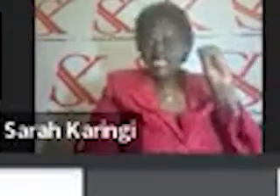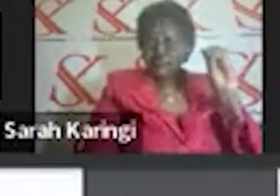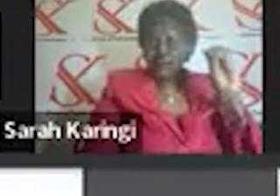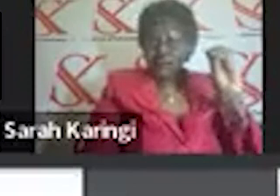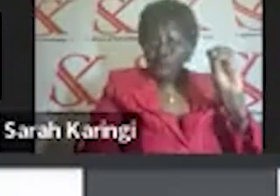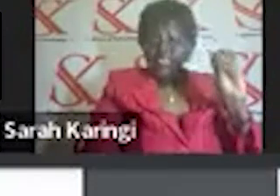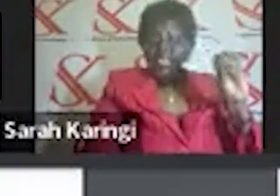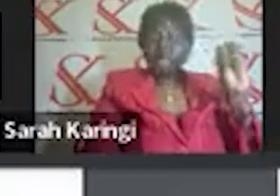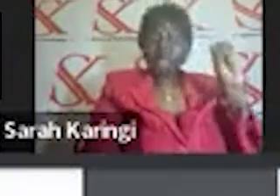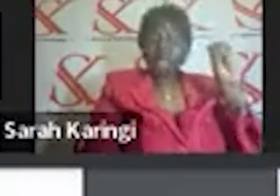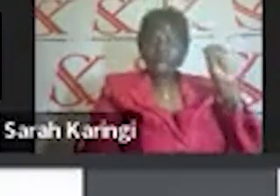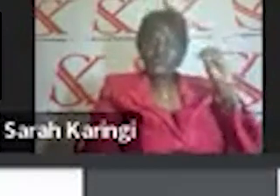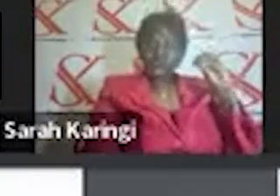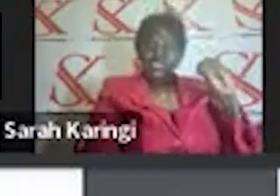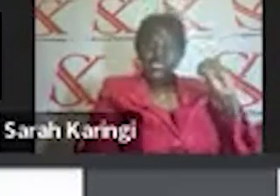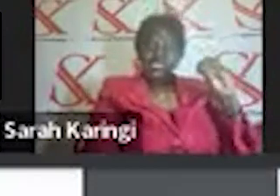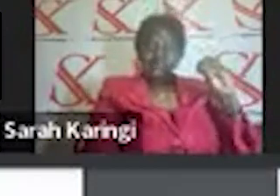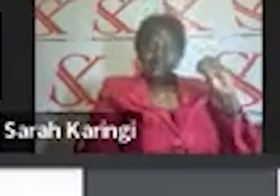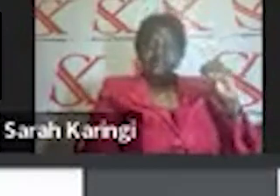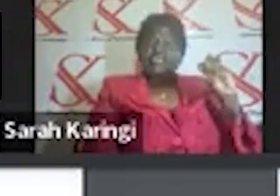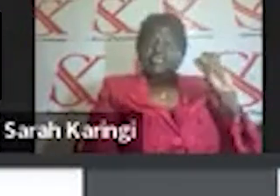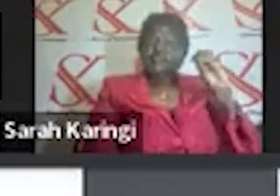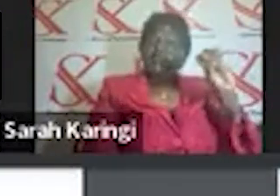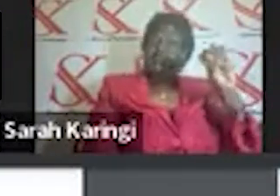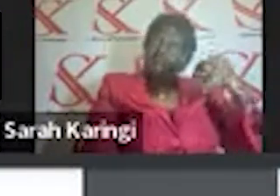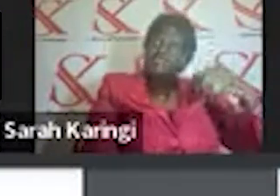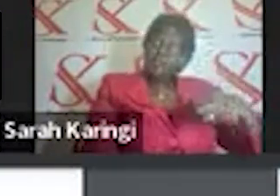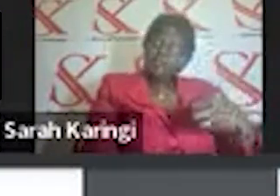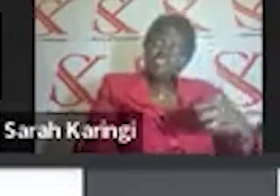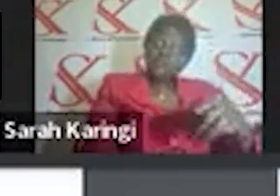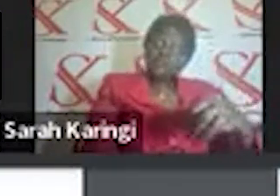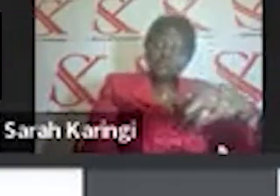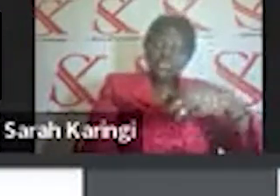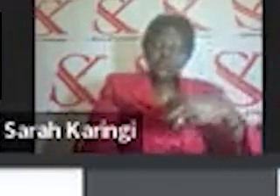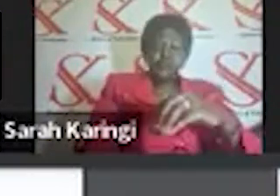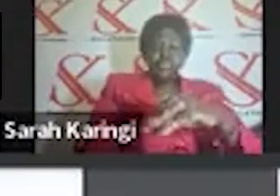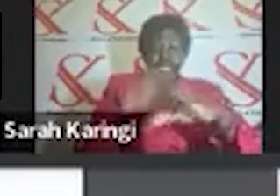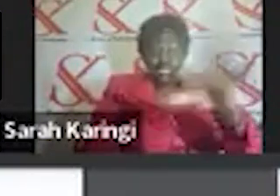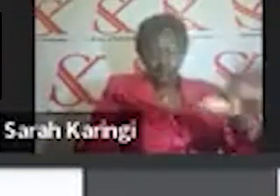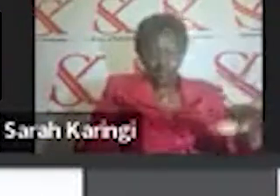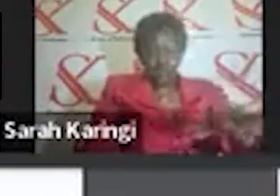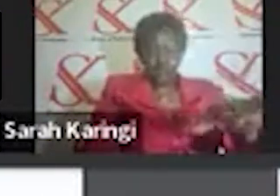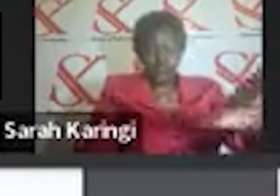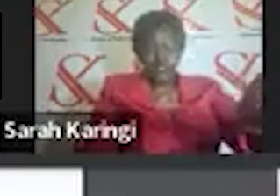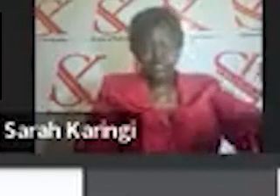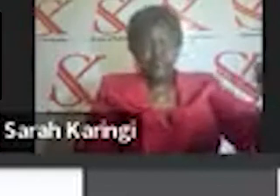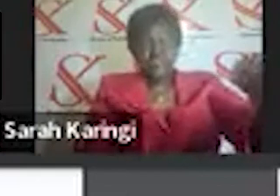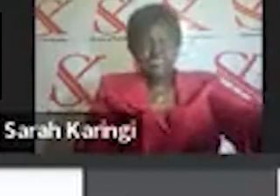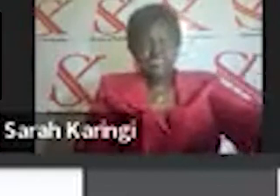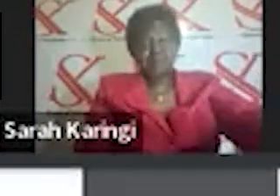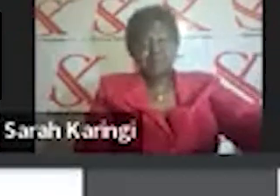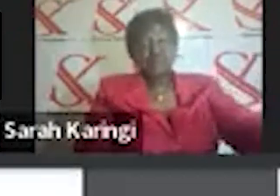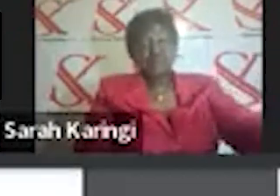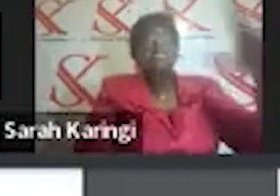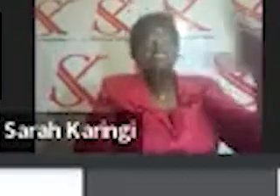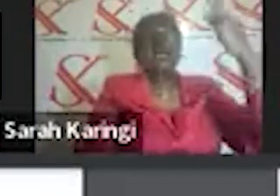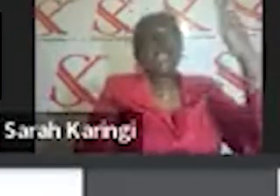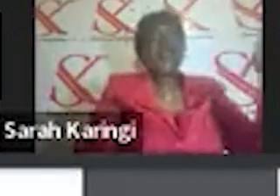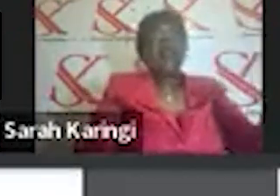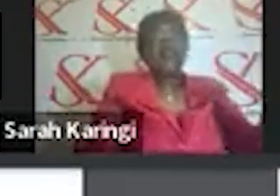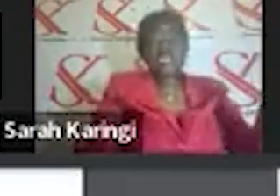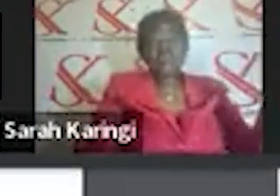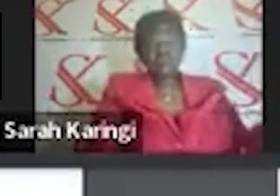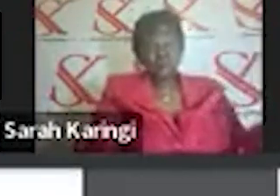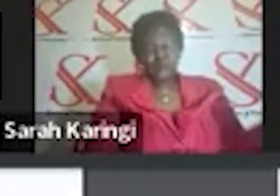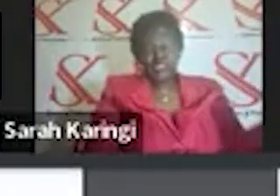can listen more and of course also speak less. Then when we're with someone, I think we are someone, not like now when of course we are here because there are some people whose videos